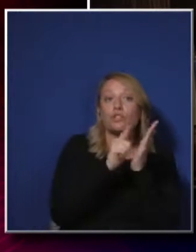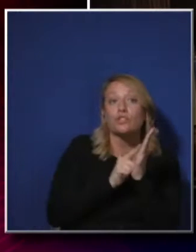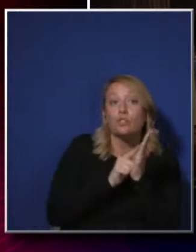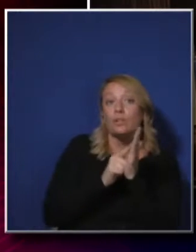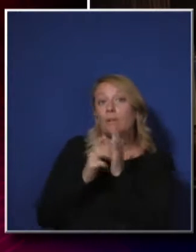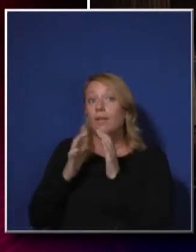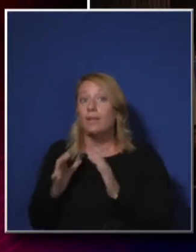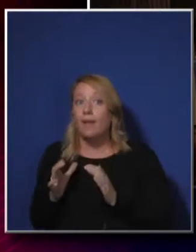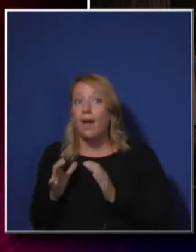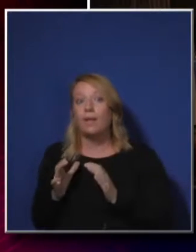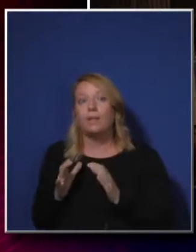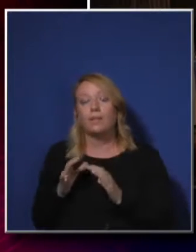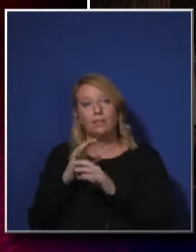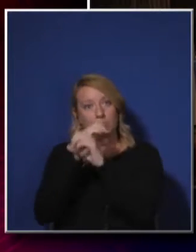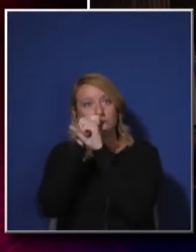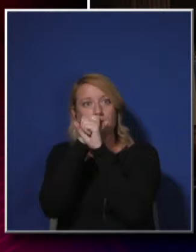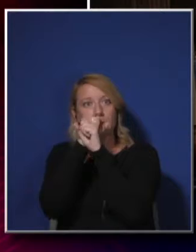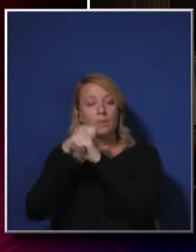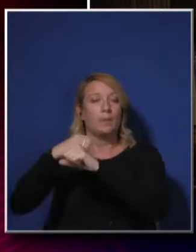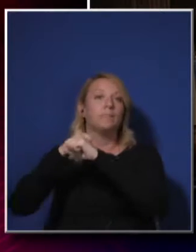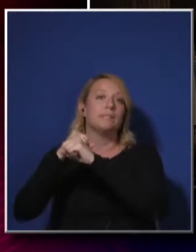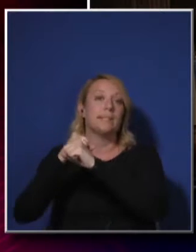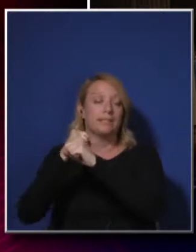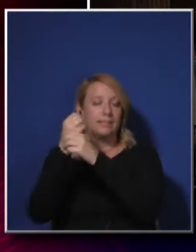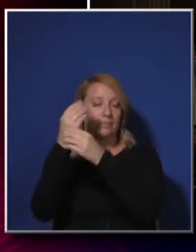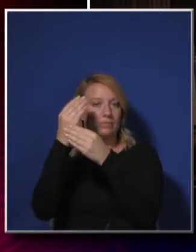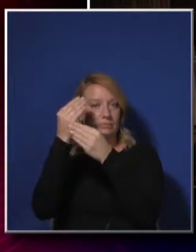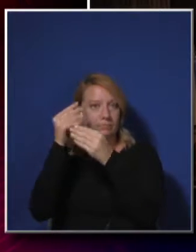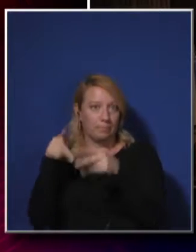communication, ARS